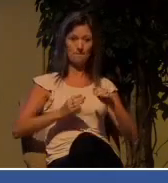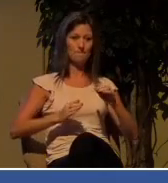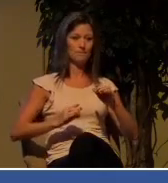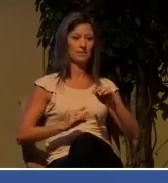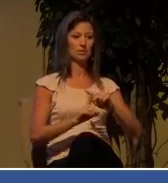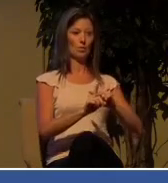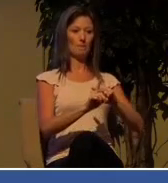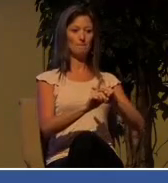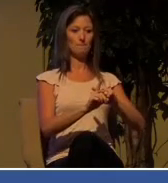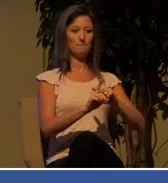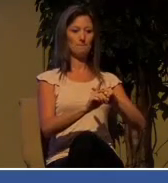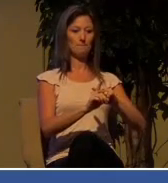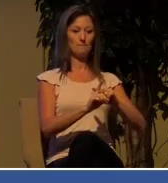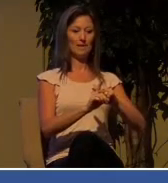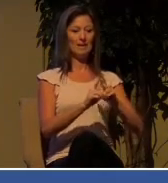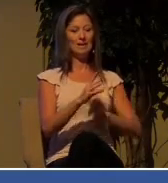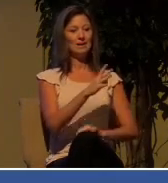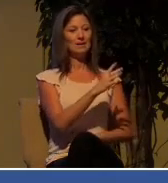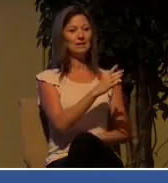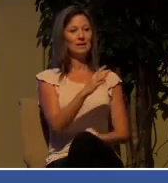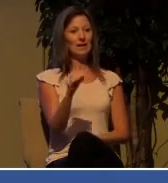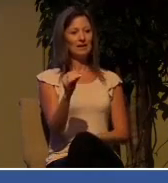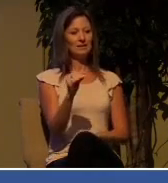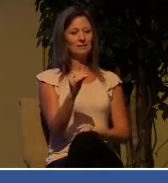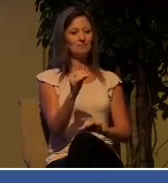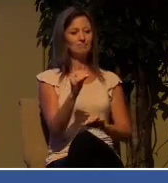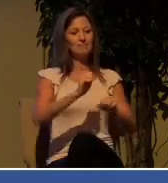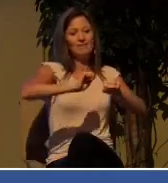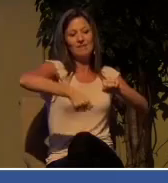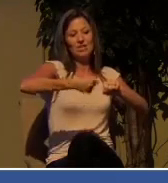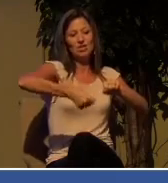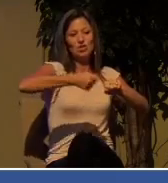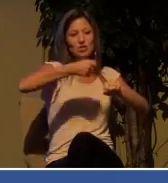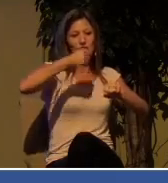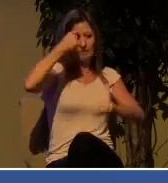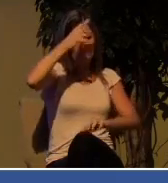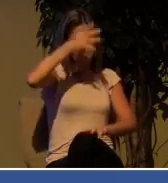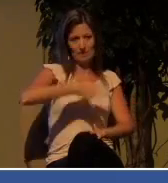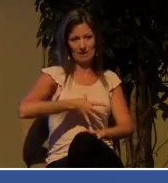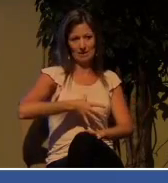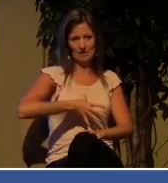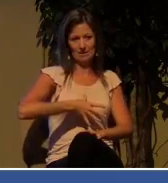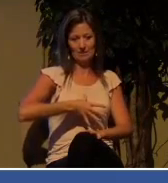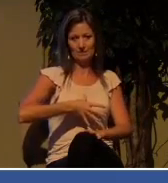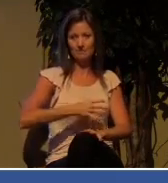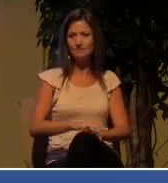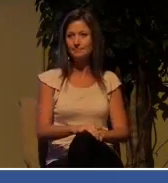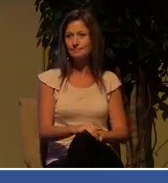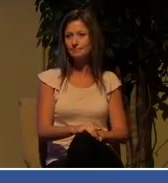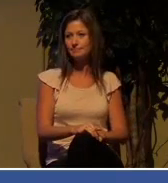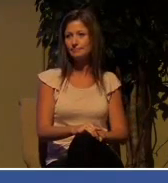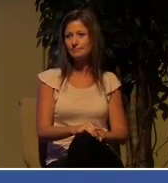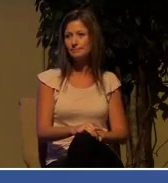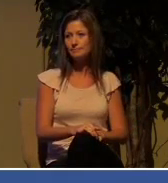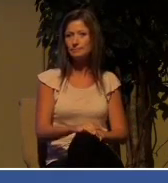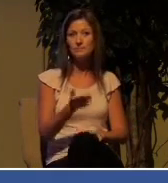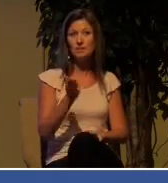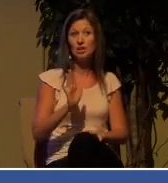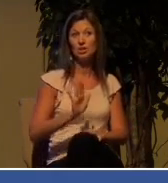to others if you follow him and go fishing. Your